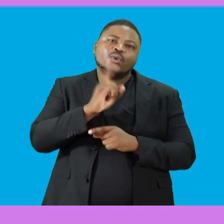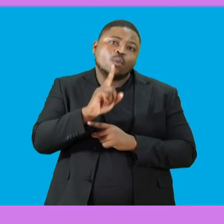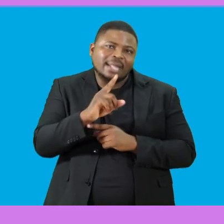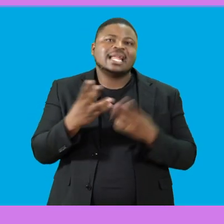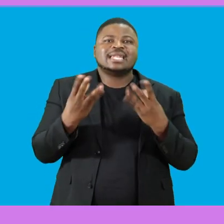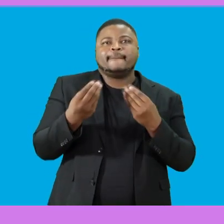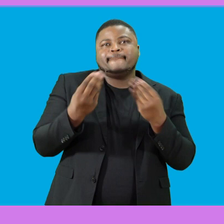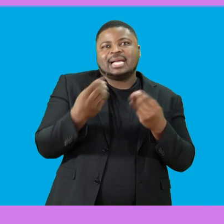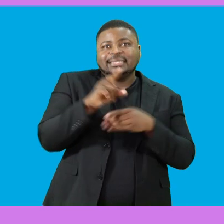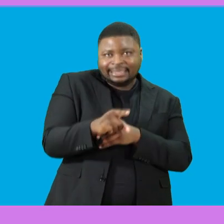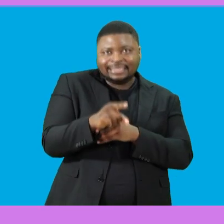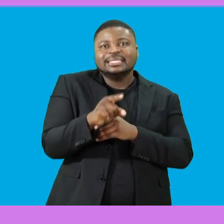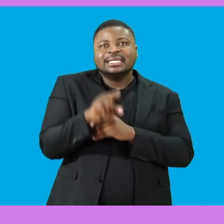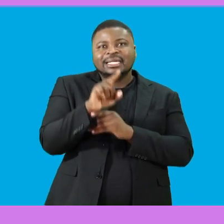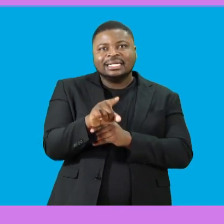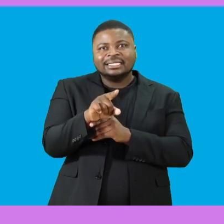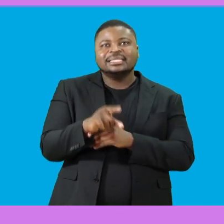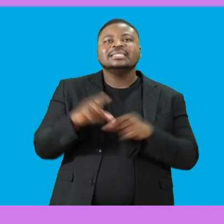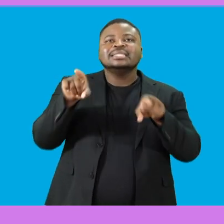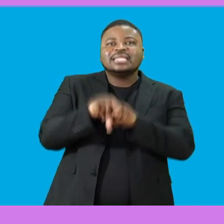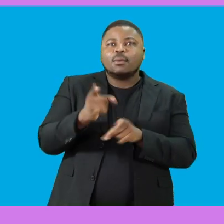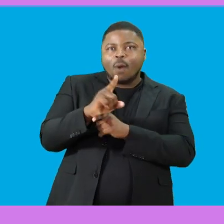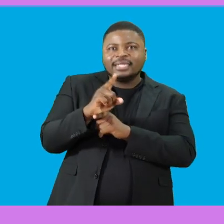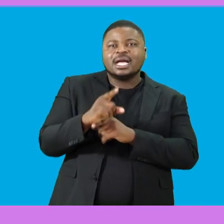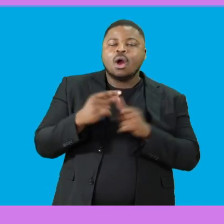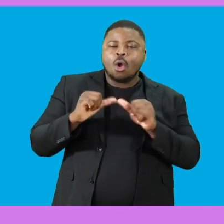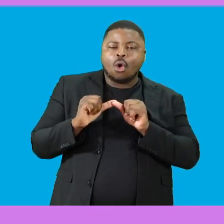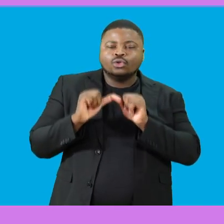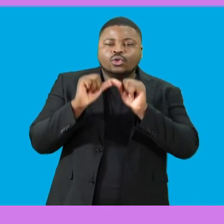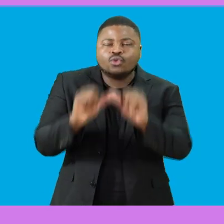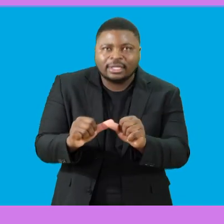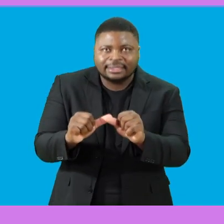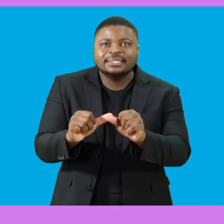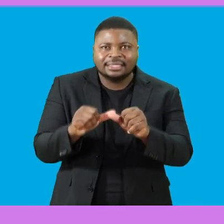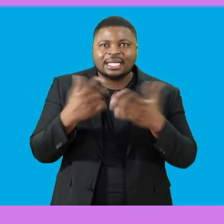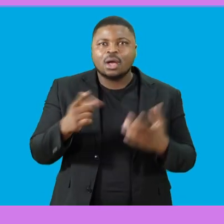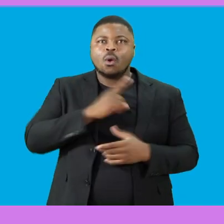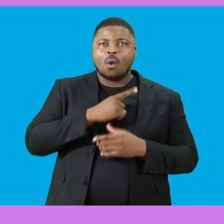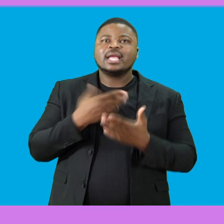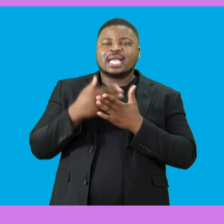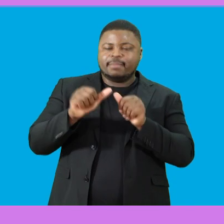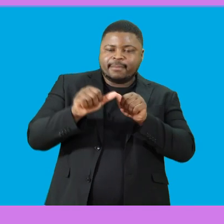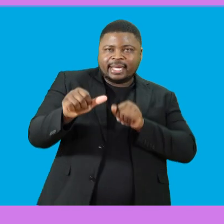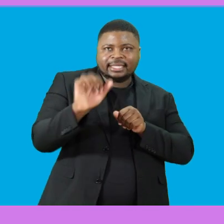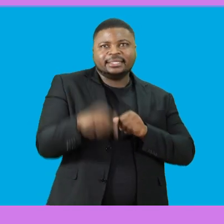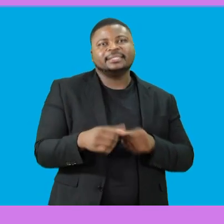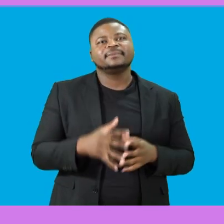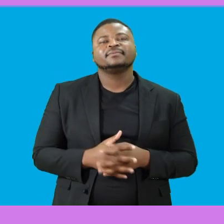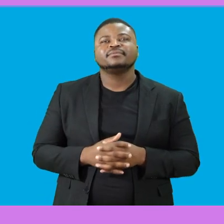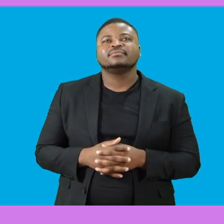numerical because it deals with values. But what type of numerical? It is the continuous one because it can be